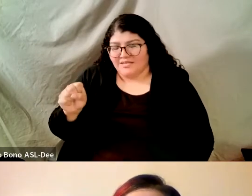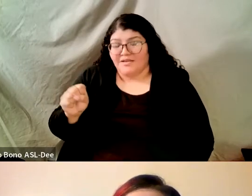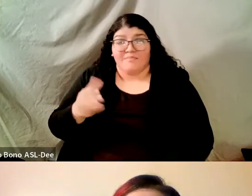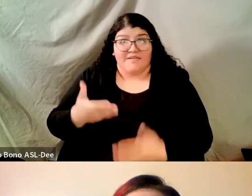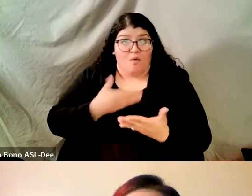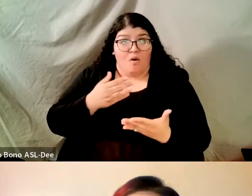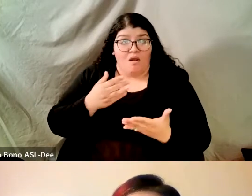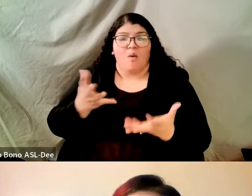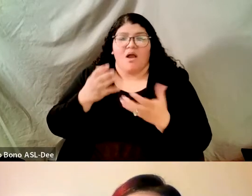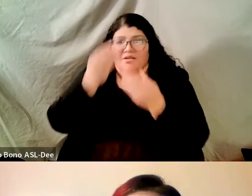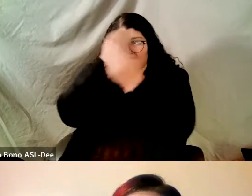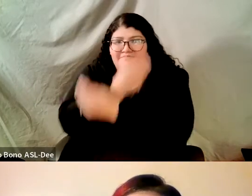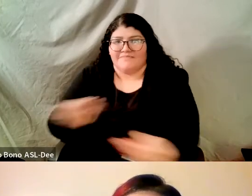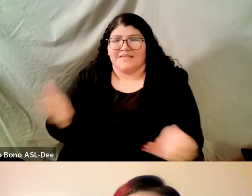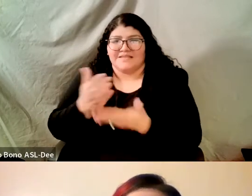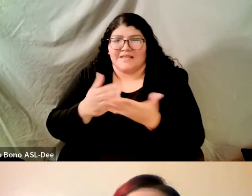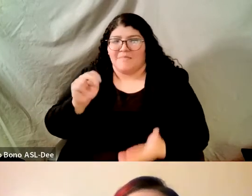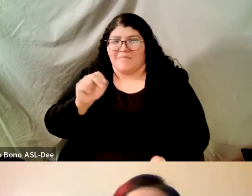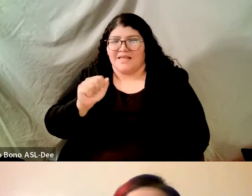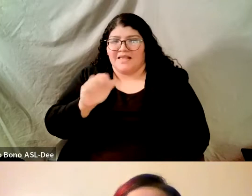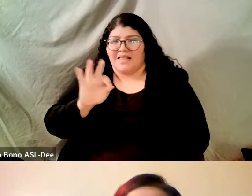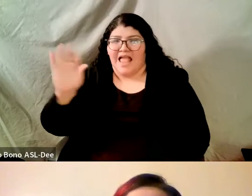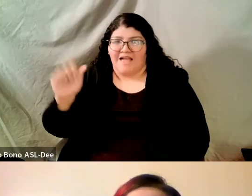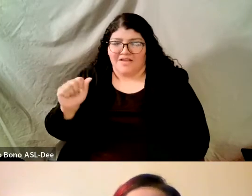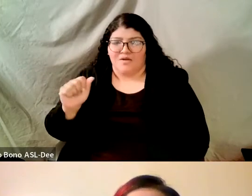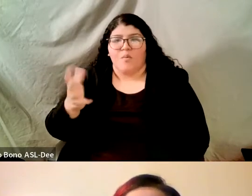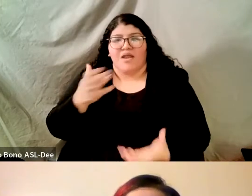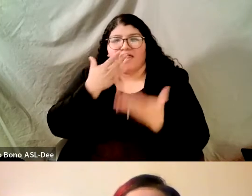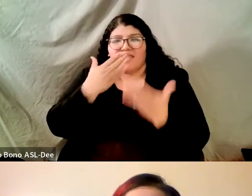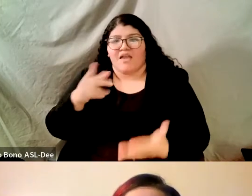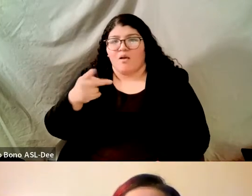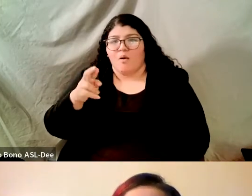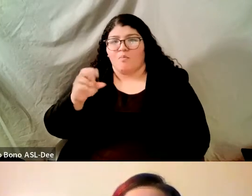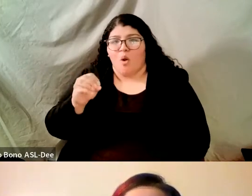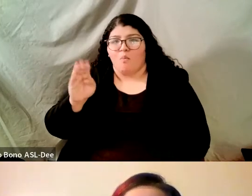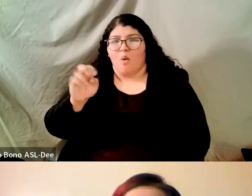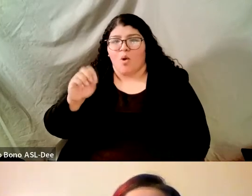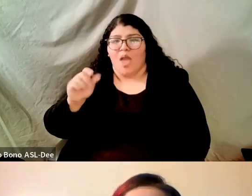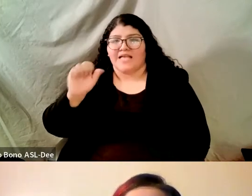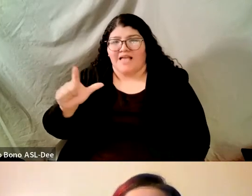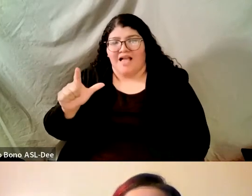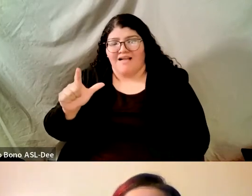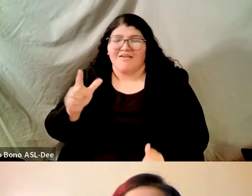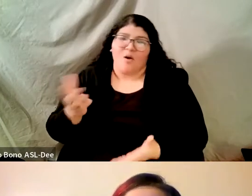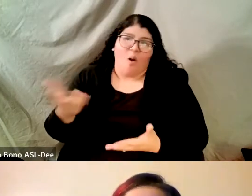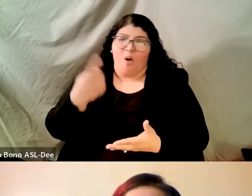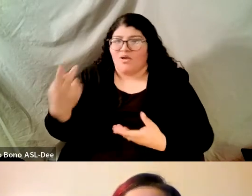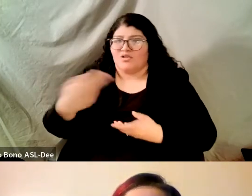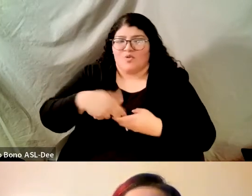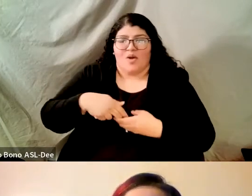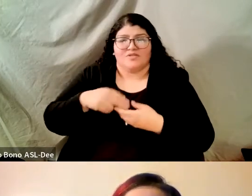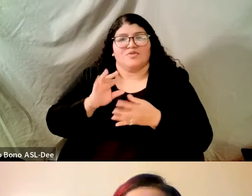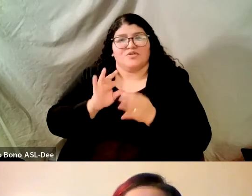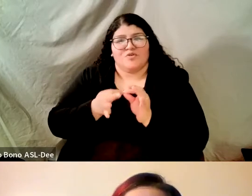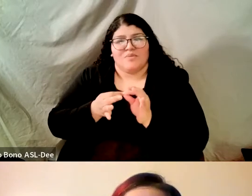of NAAFA notes. First of all, we want to thank our friends from Pro Bono ASL who join us for our webinars to interpret